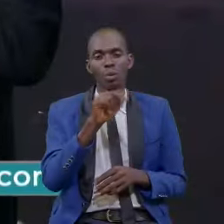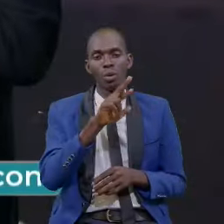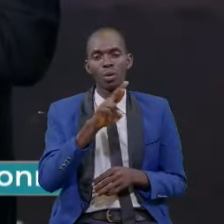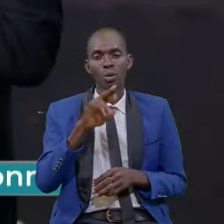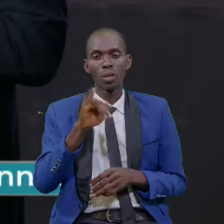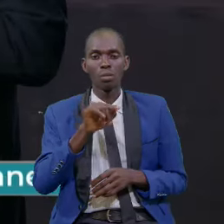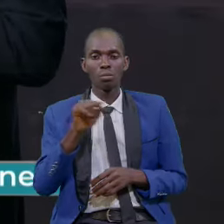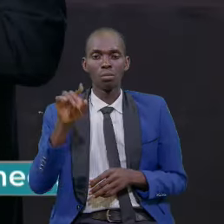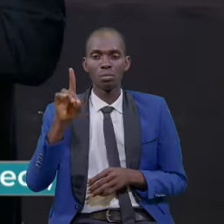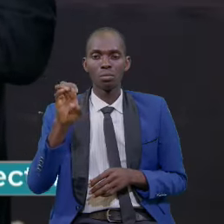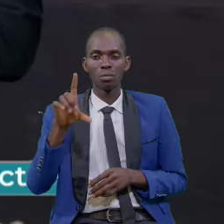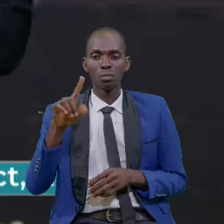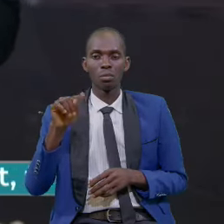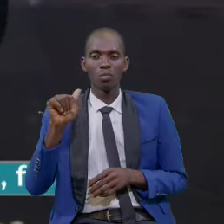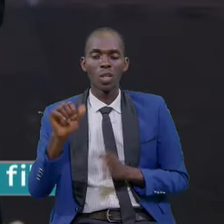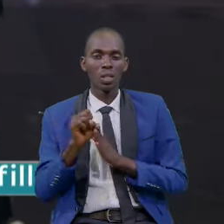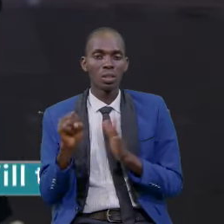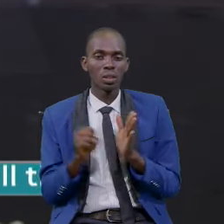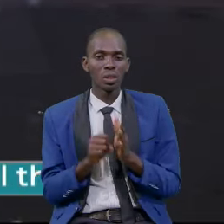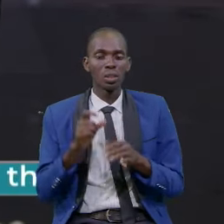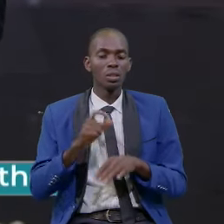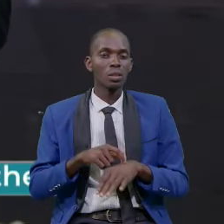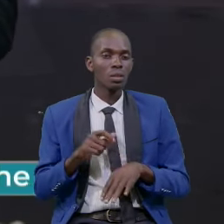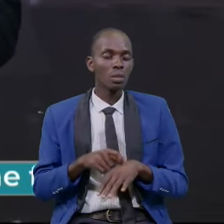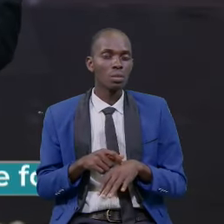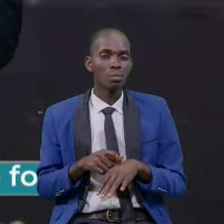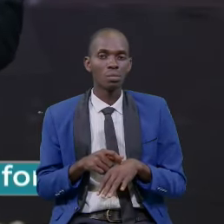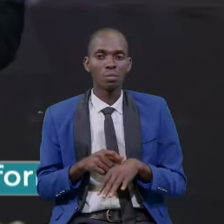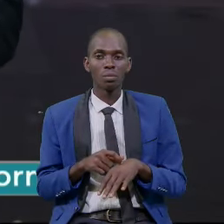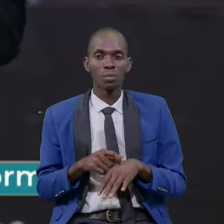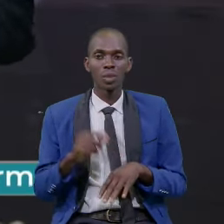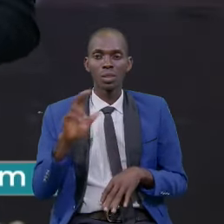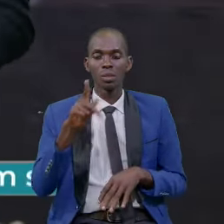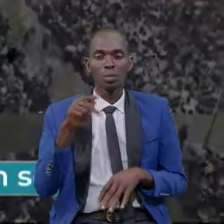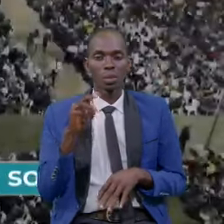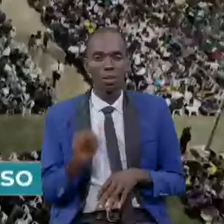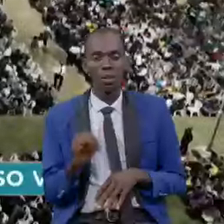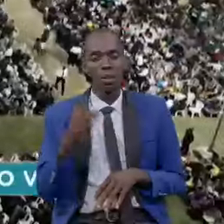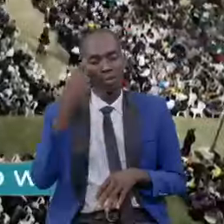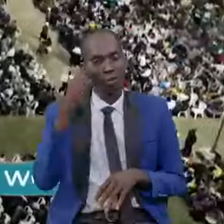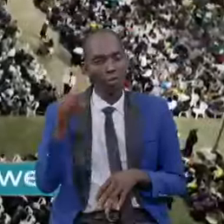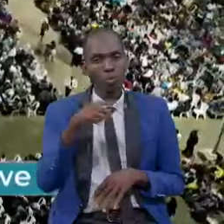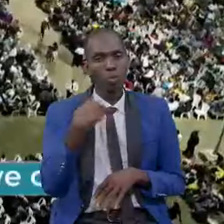3 p.m. But for those online, more details will be given to you.